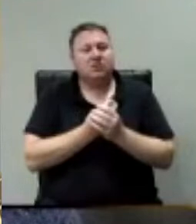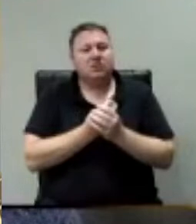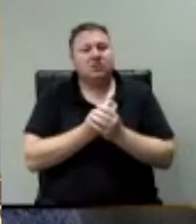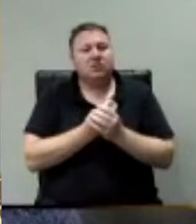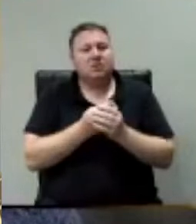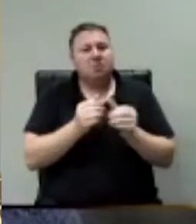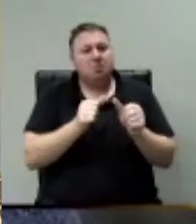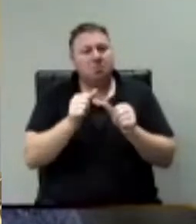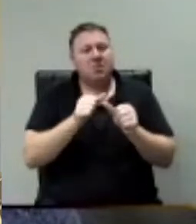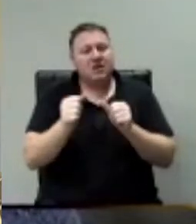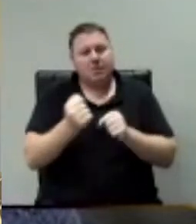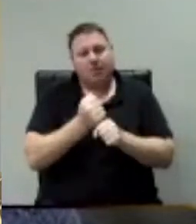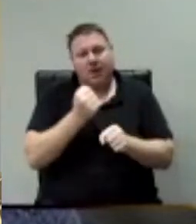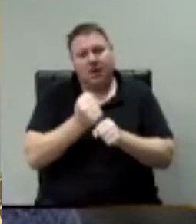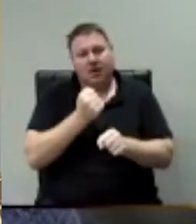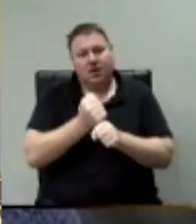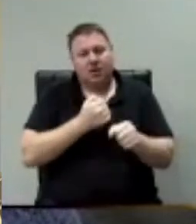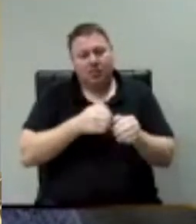the